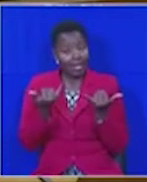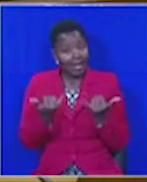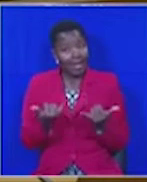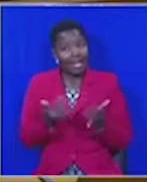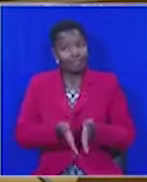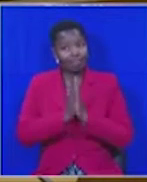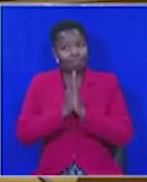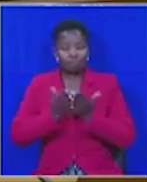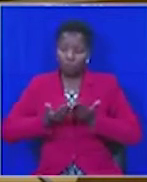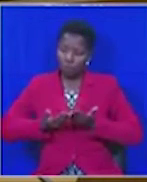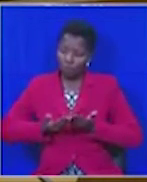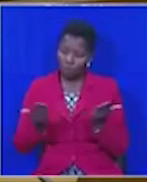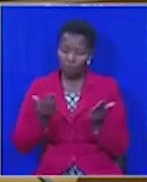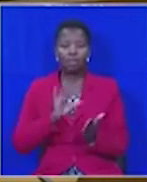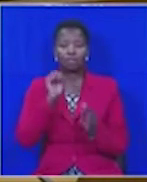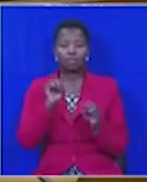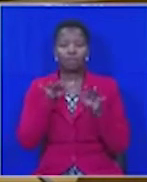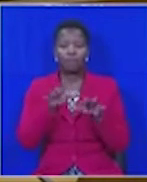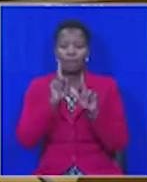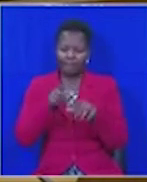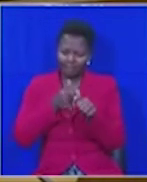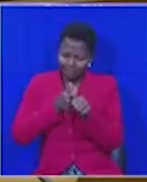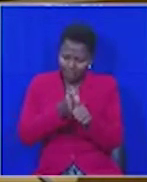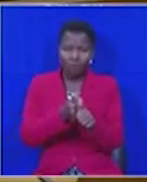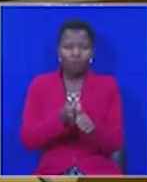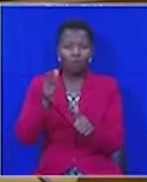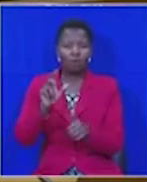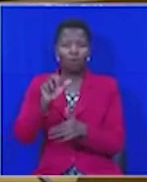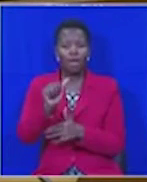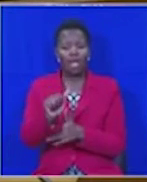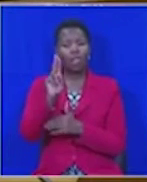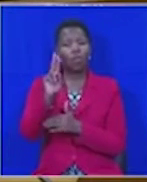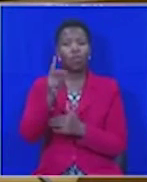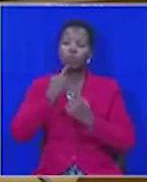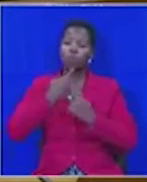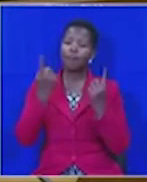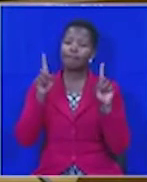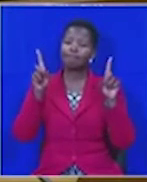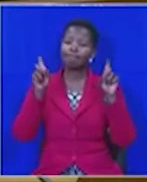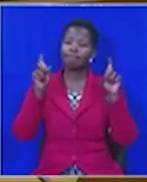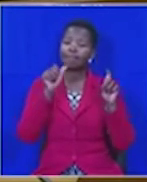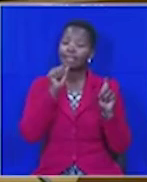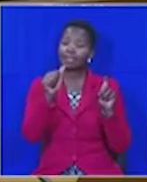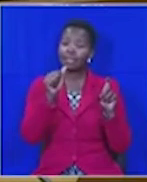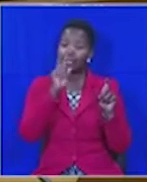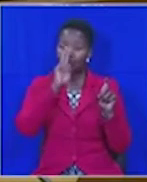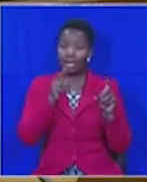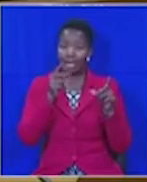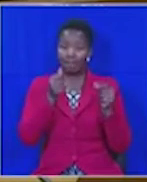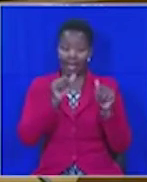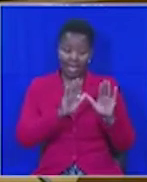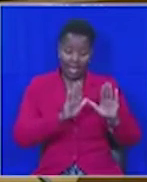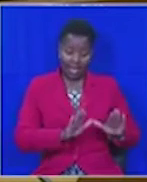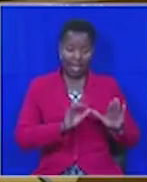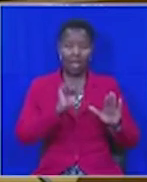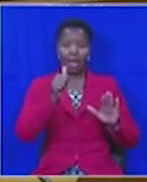South Africans to align themselves with the African Union's slogan of preventing capital outflows, which is